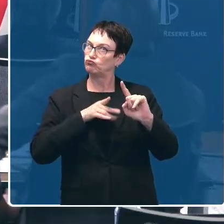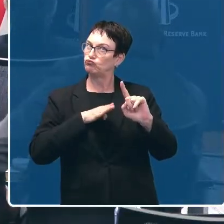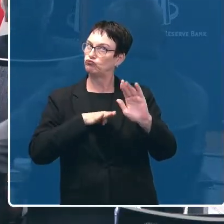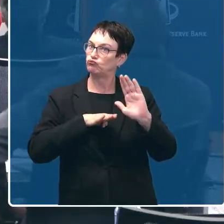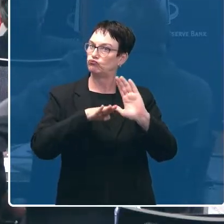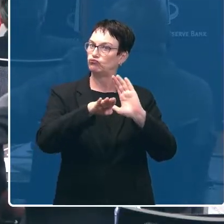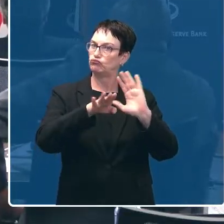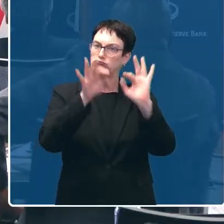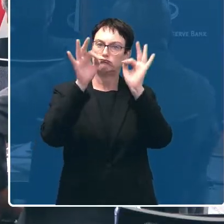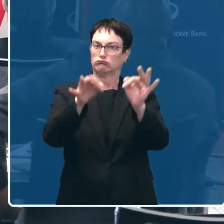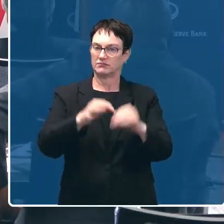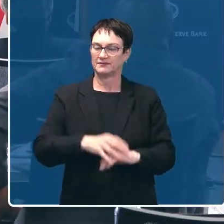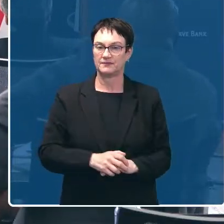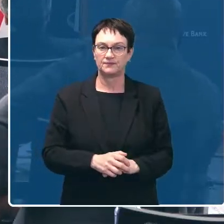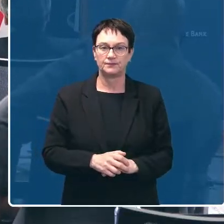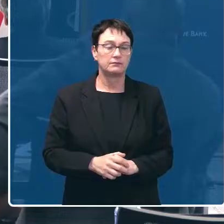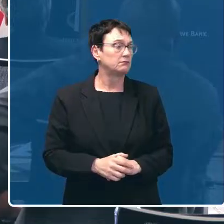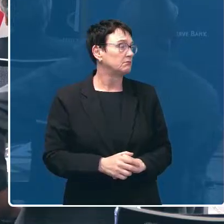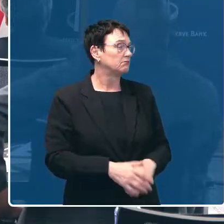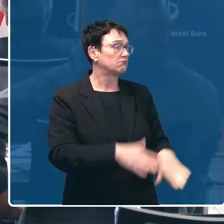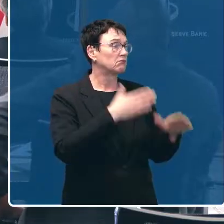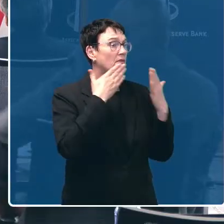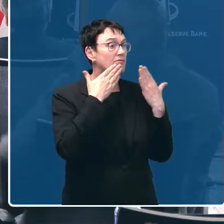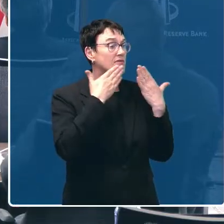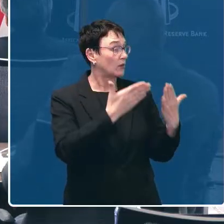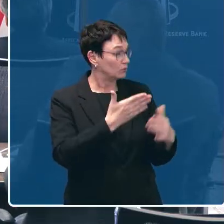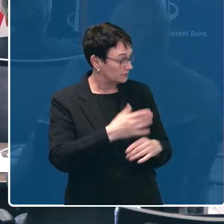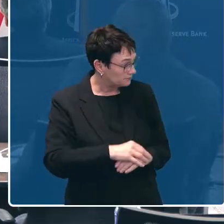Thank you very much. That concludes the